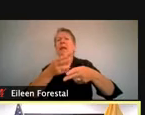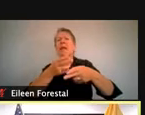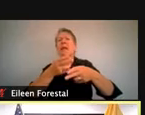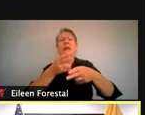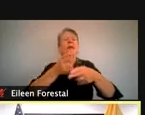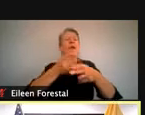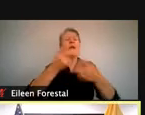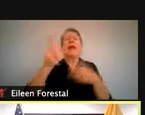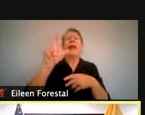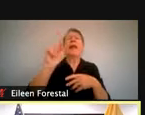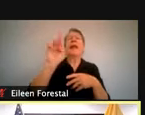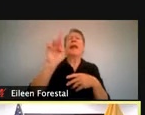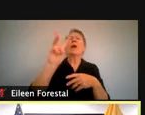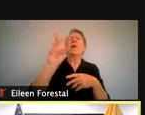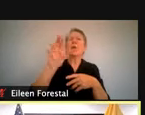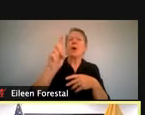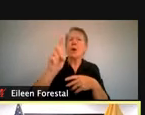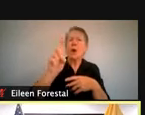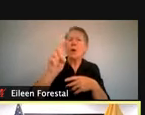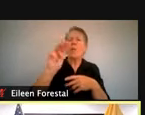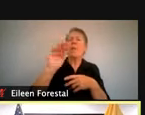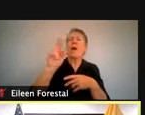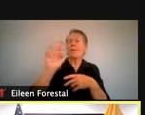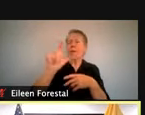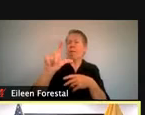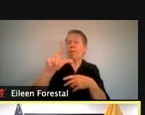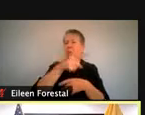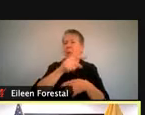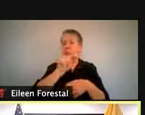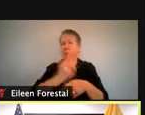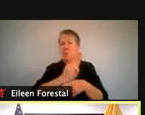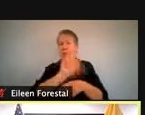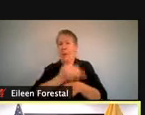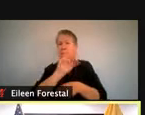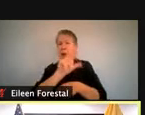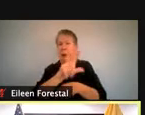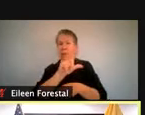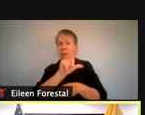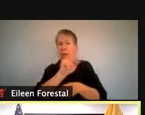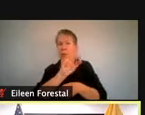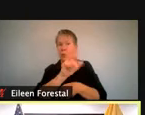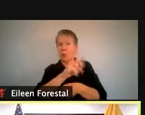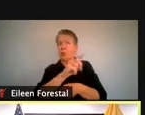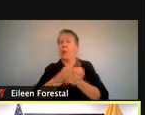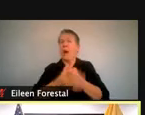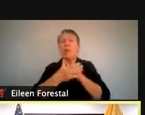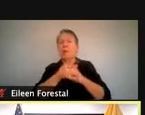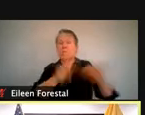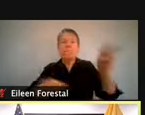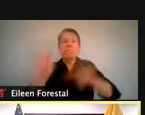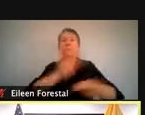scalpel, a big piece of that is testing, tracing, enforcement,